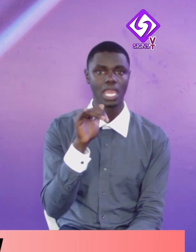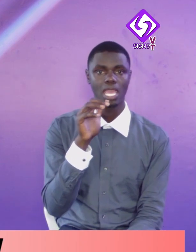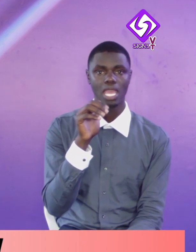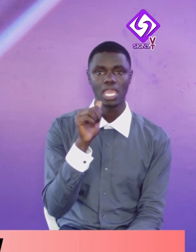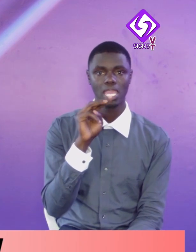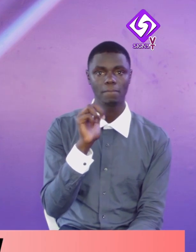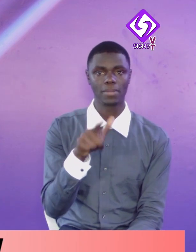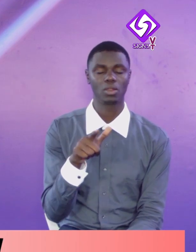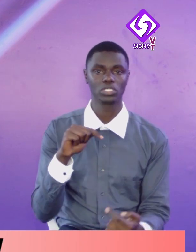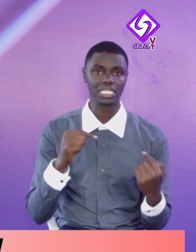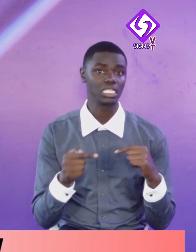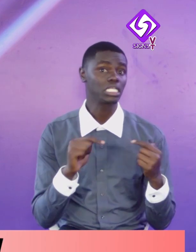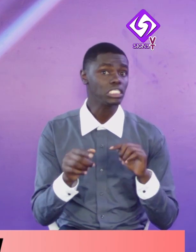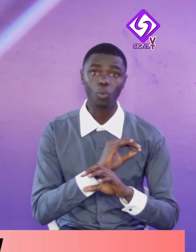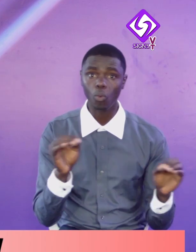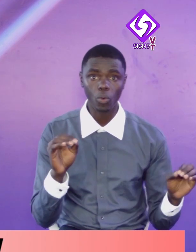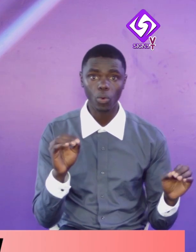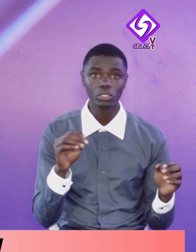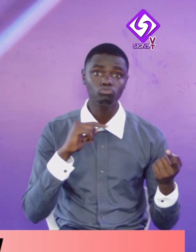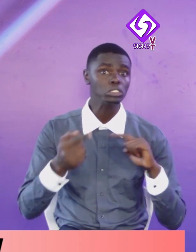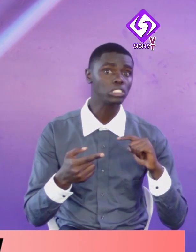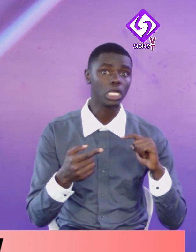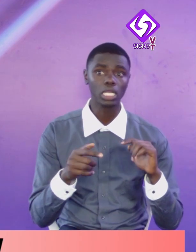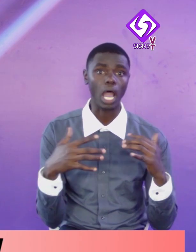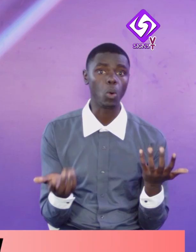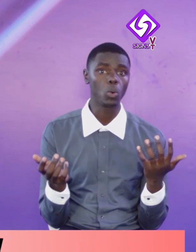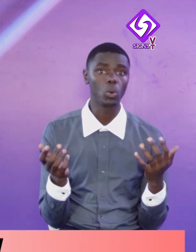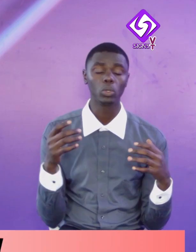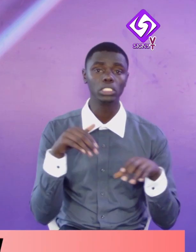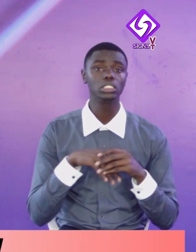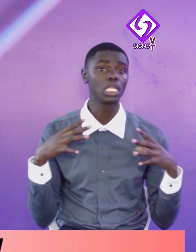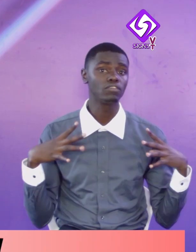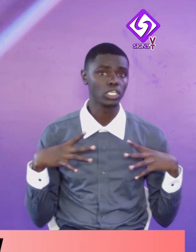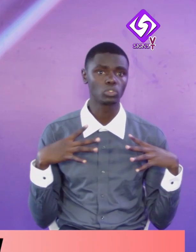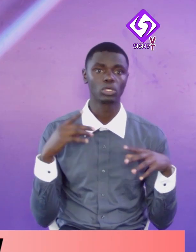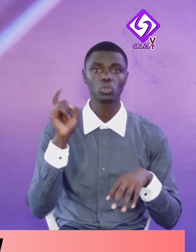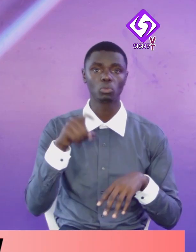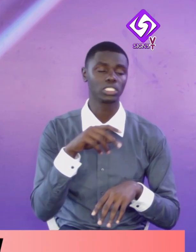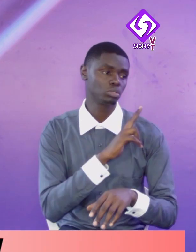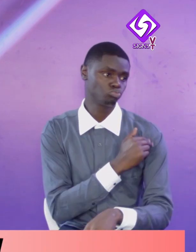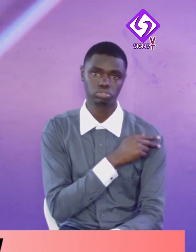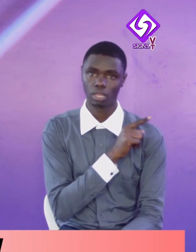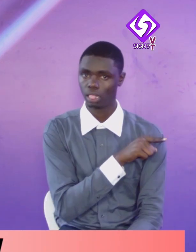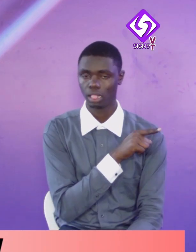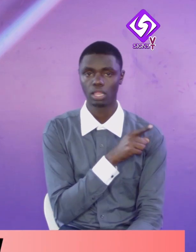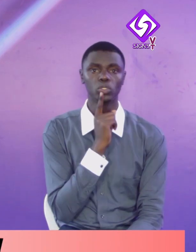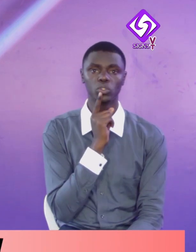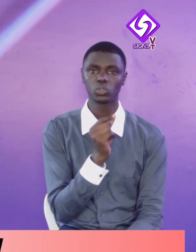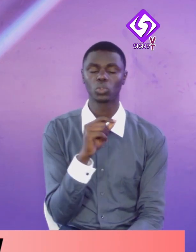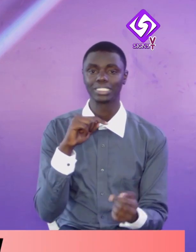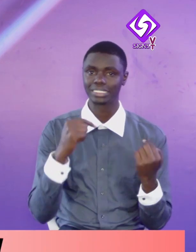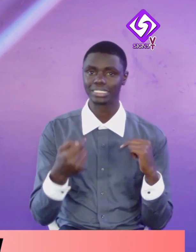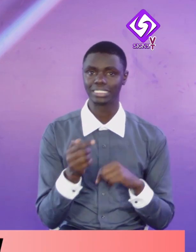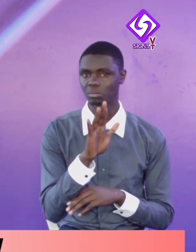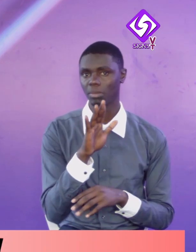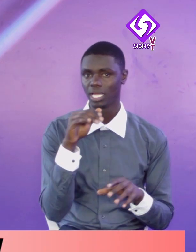injured, he was not injured, because how can you be injured while you are on vacation? You need to be in the hospital. So, and his injury